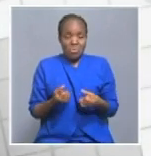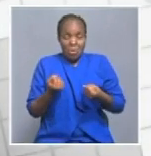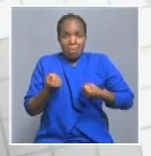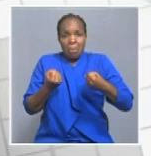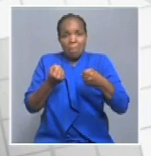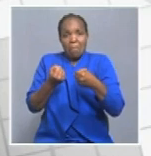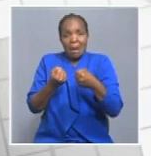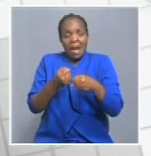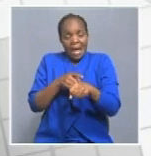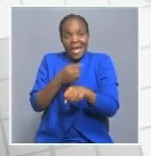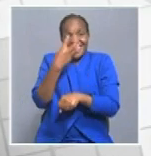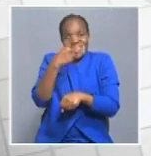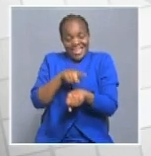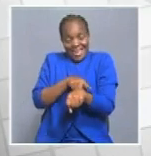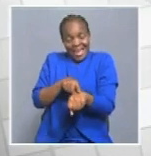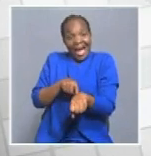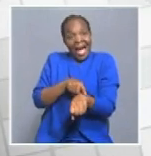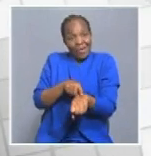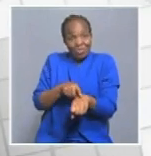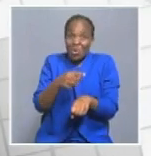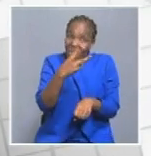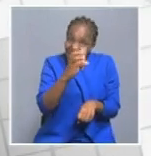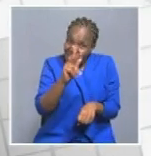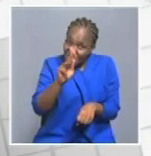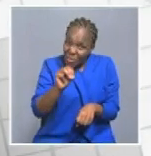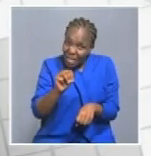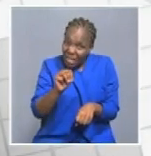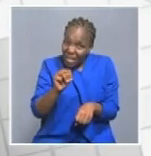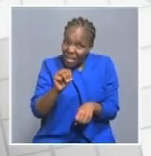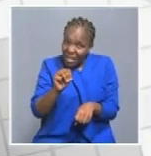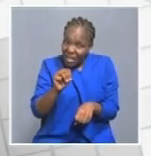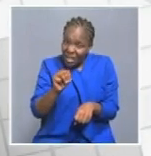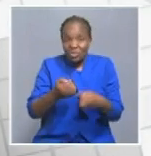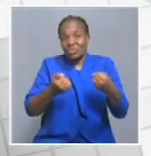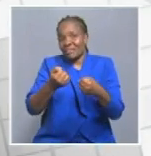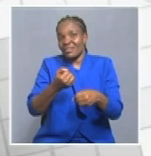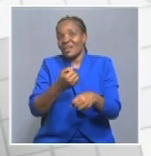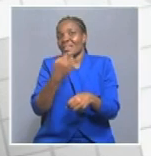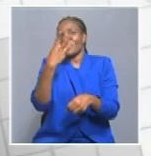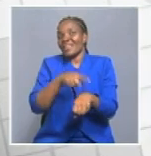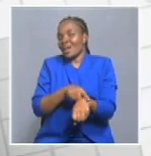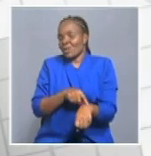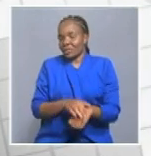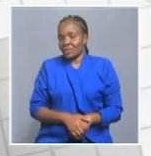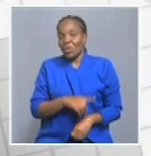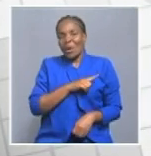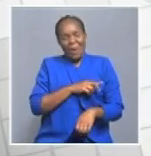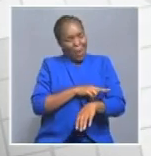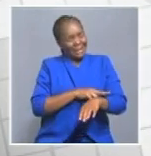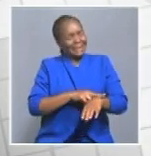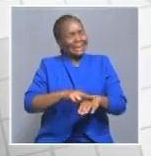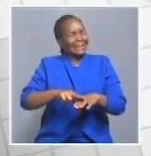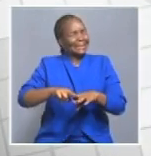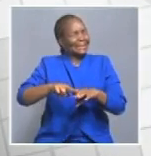to travel less than 30 kilometers. And there's no roads. So communities like those sometimes are too far away